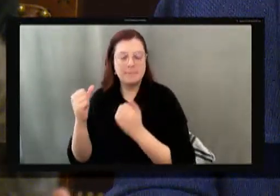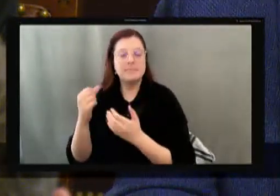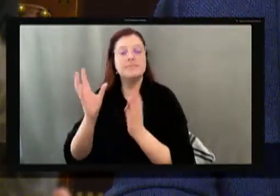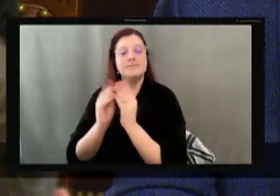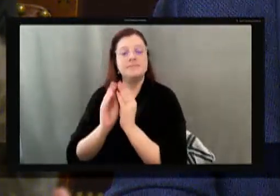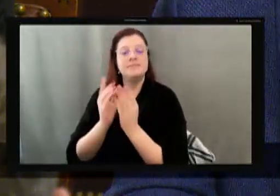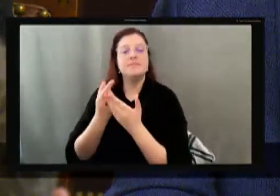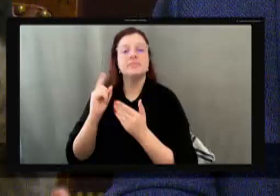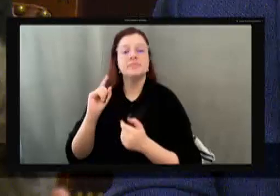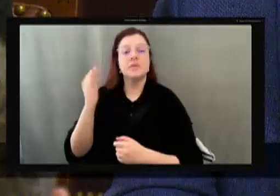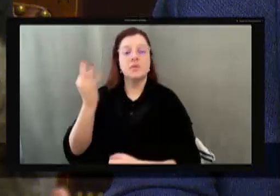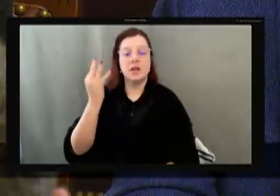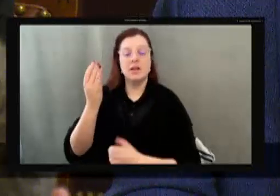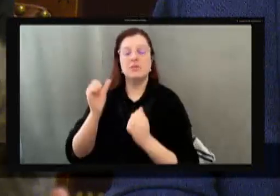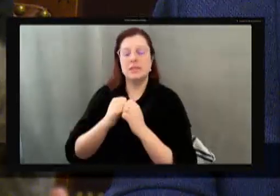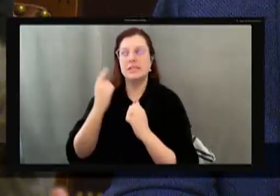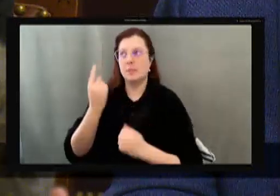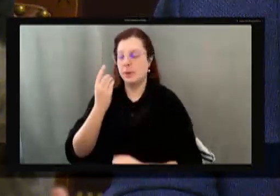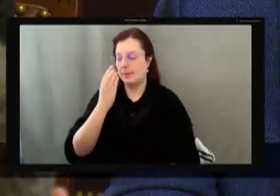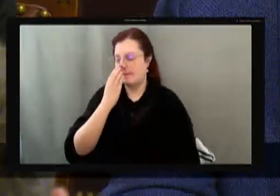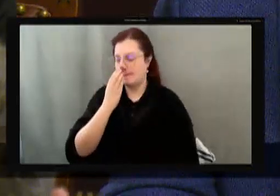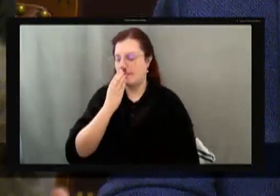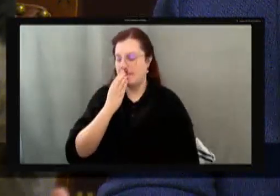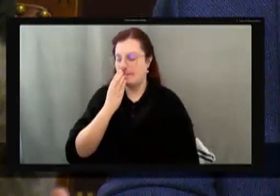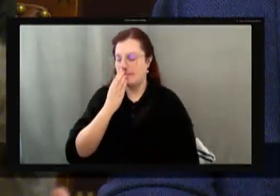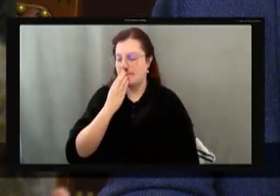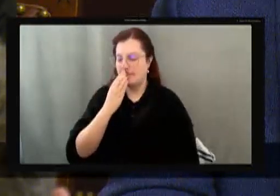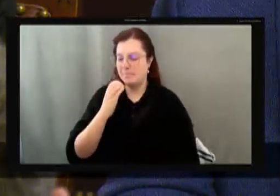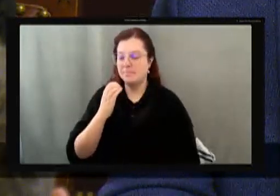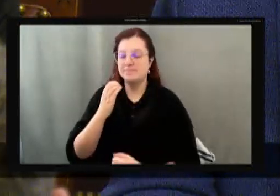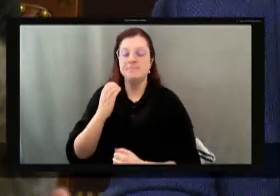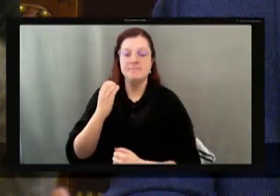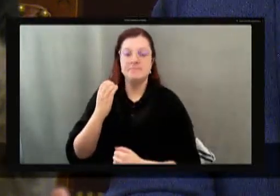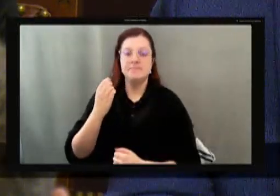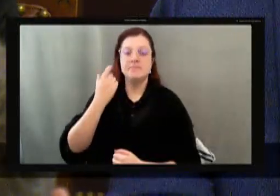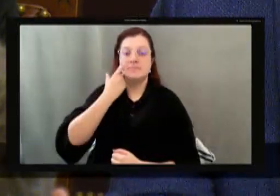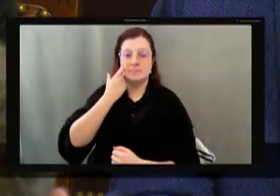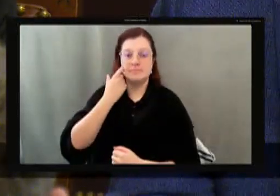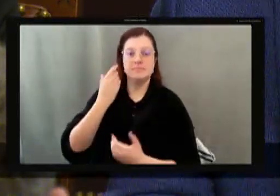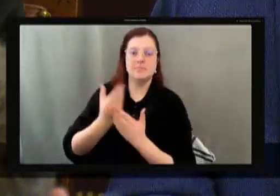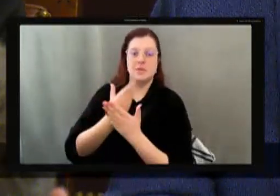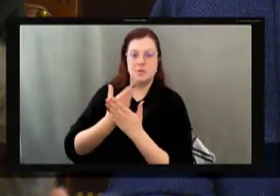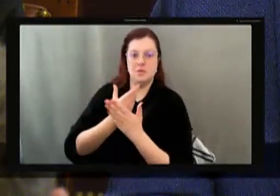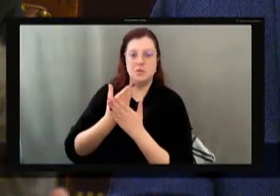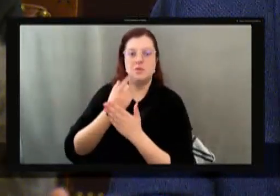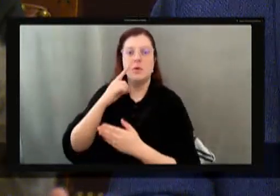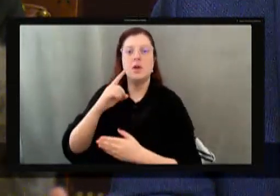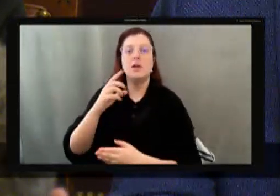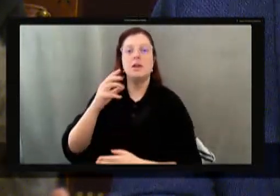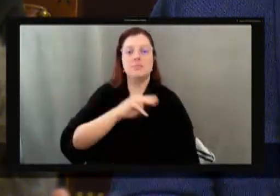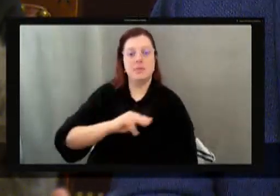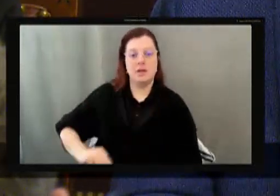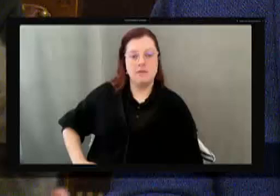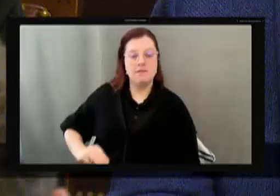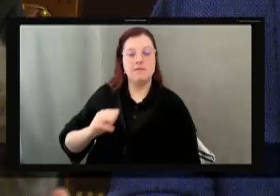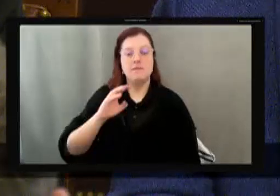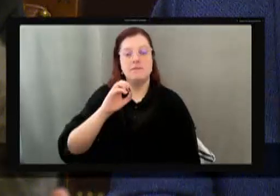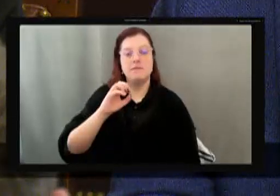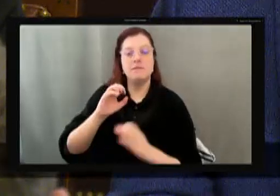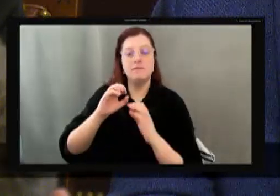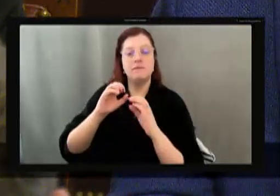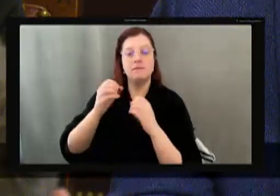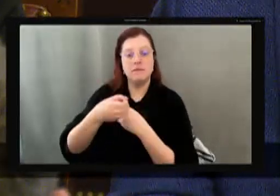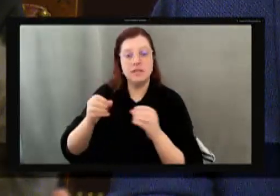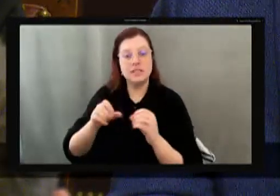someone, you know, relatively new in the mayor's office. And she said to me, you know, we really need to stop officers